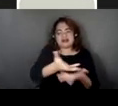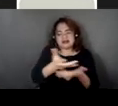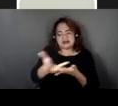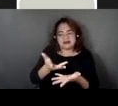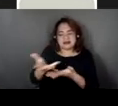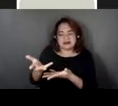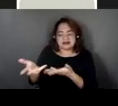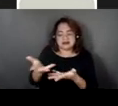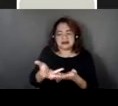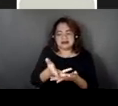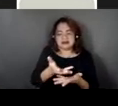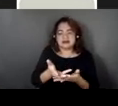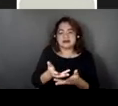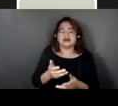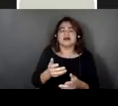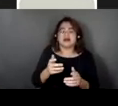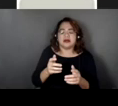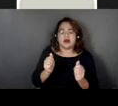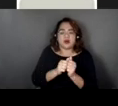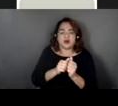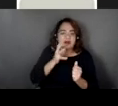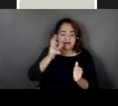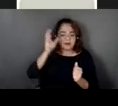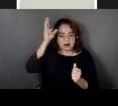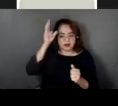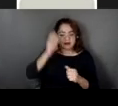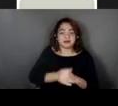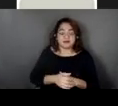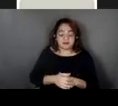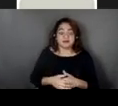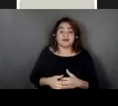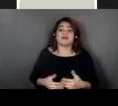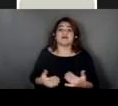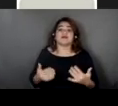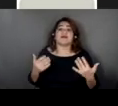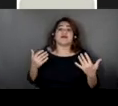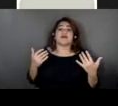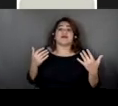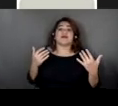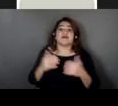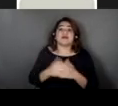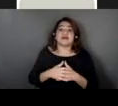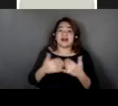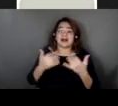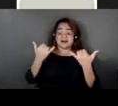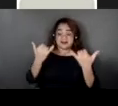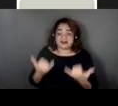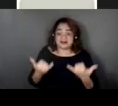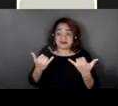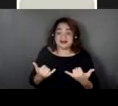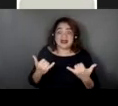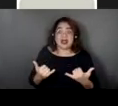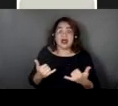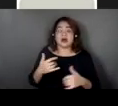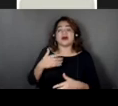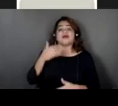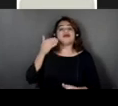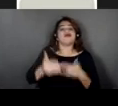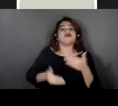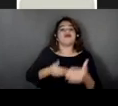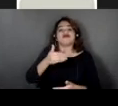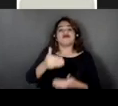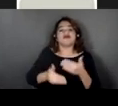And then, short of that, if it really becomes emergent to move forward with hormone